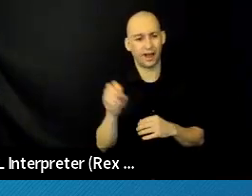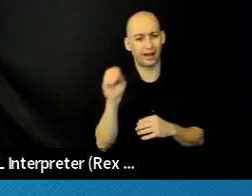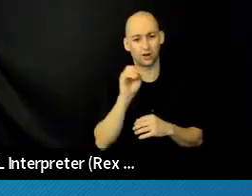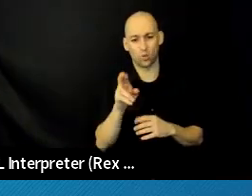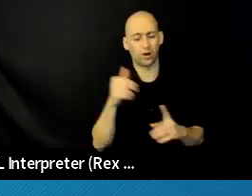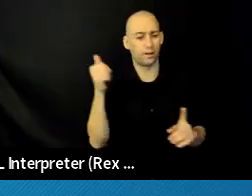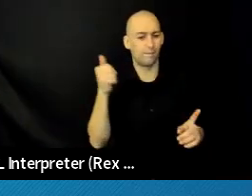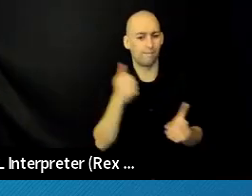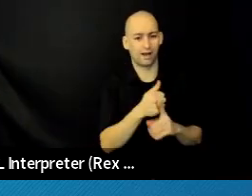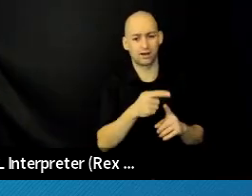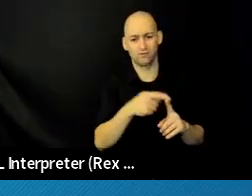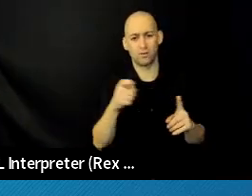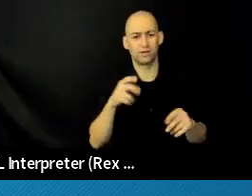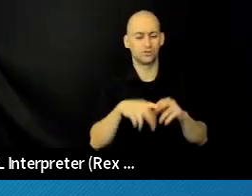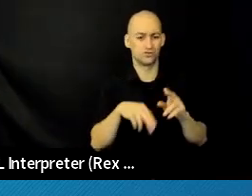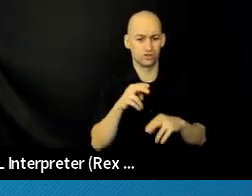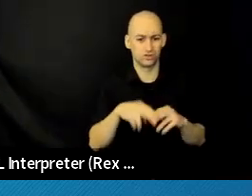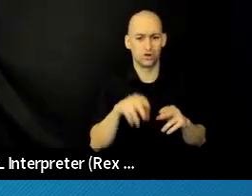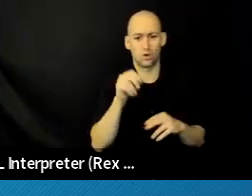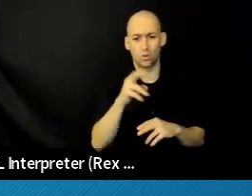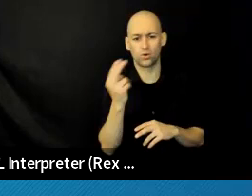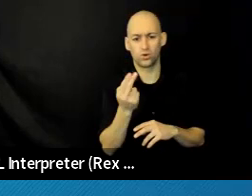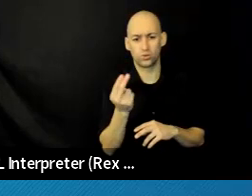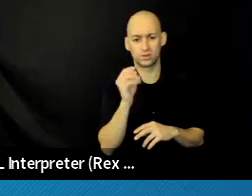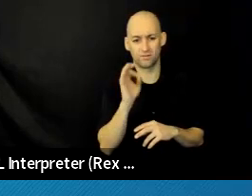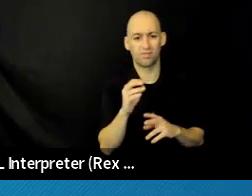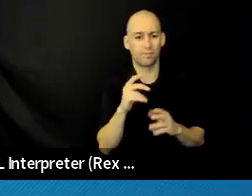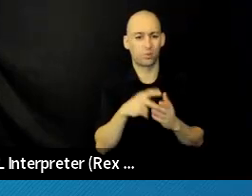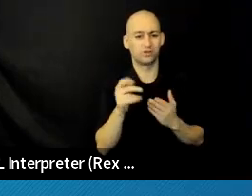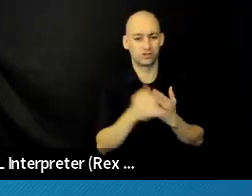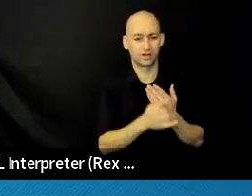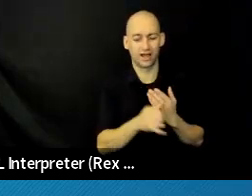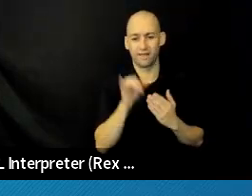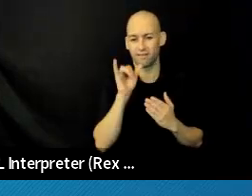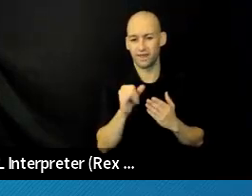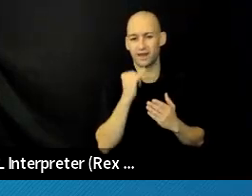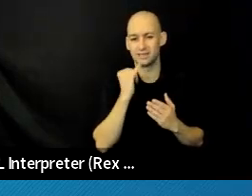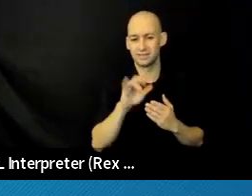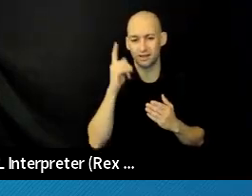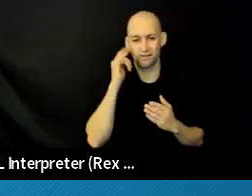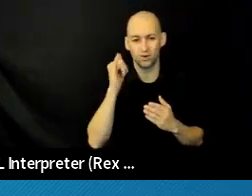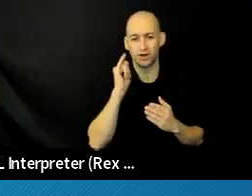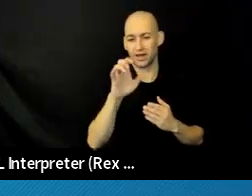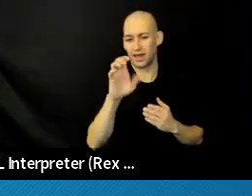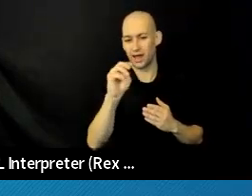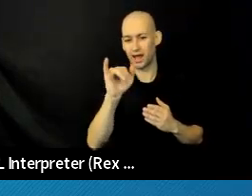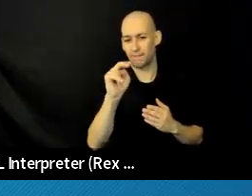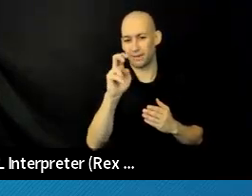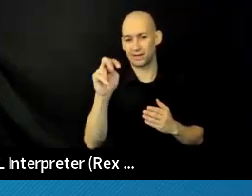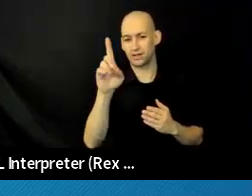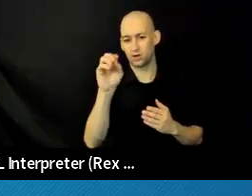impacts from construction and use of the project. That is the California eminent domain